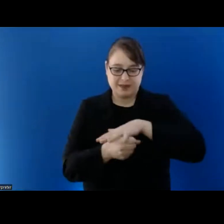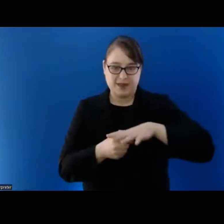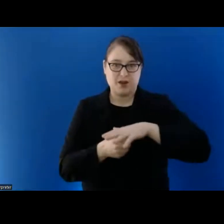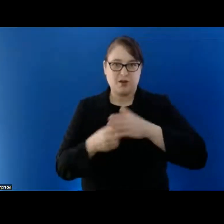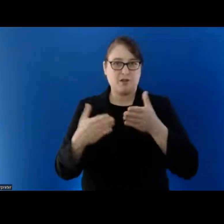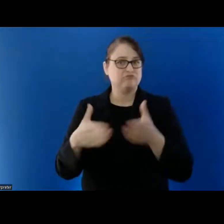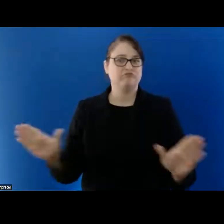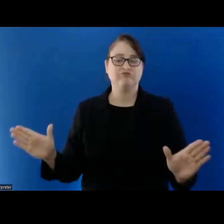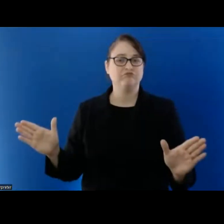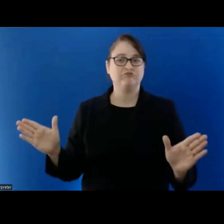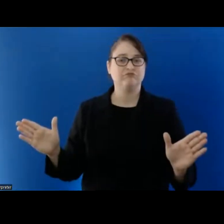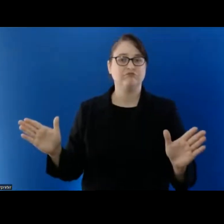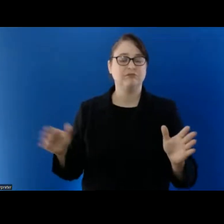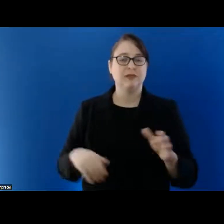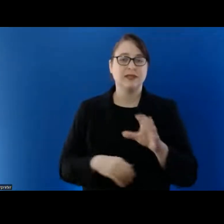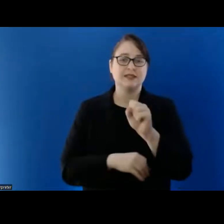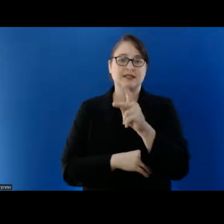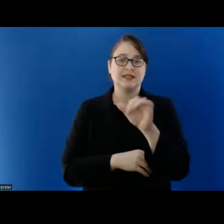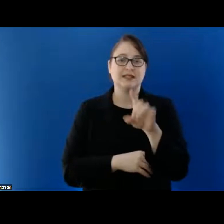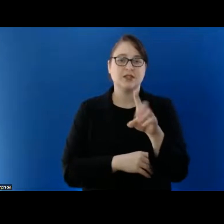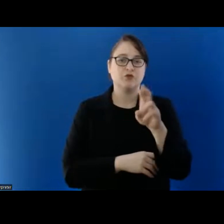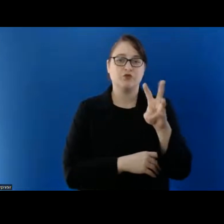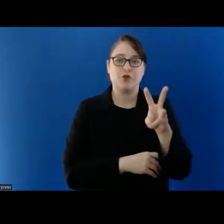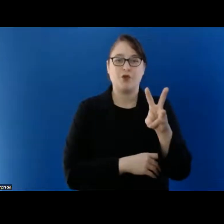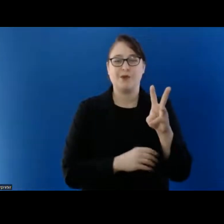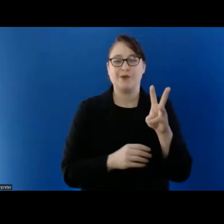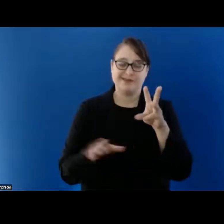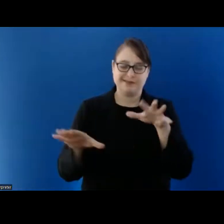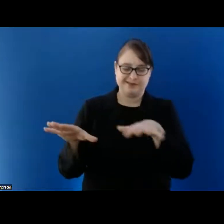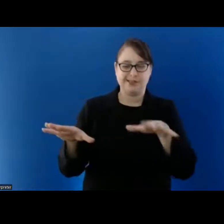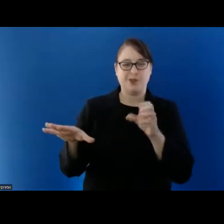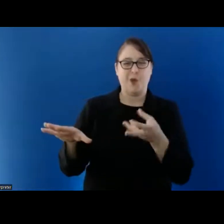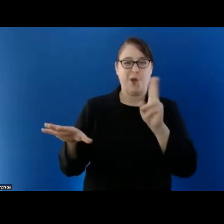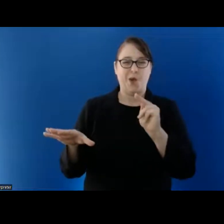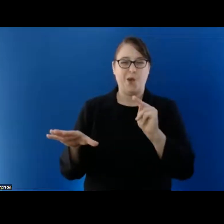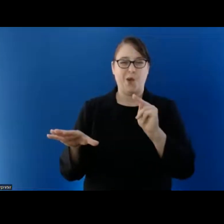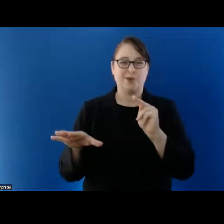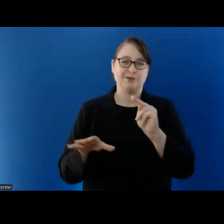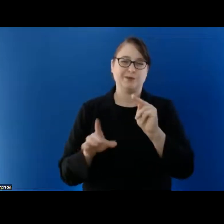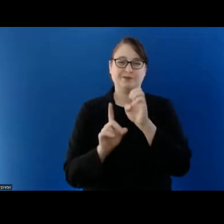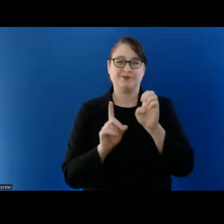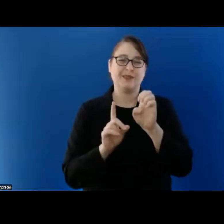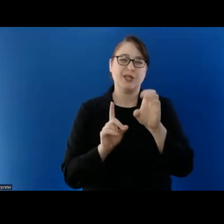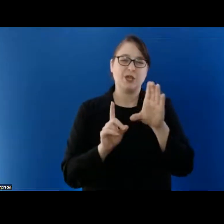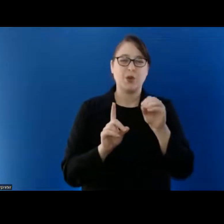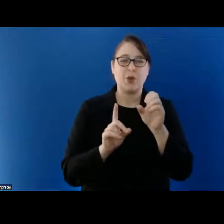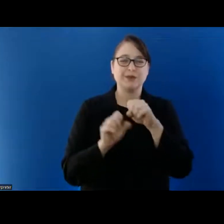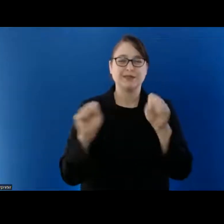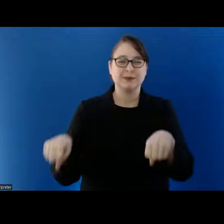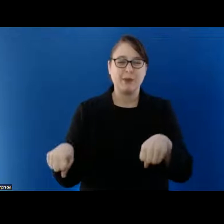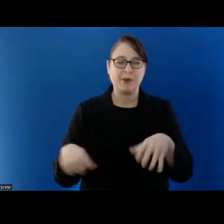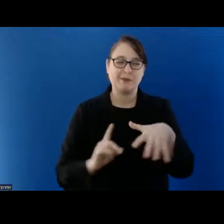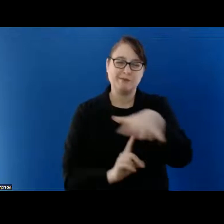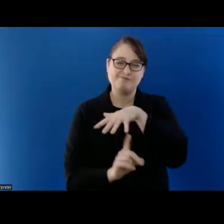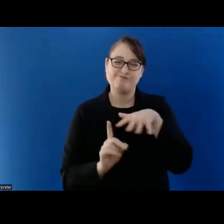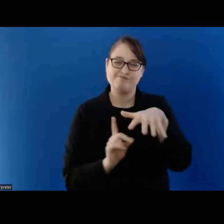Skid Row. And because Skid Row is its own ecosystem. And so we have to, but at the front